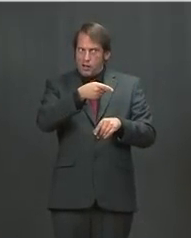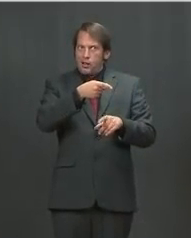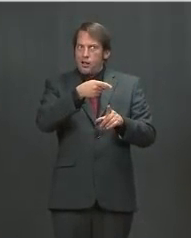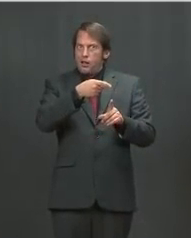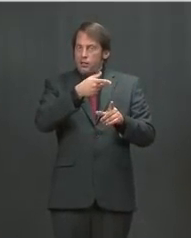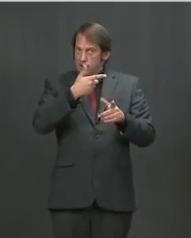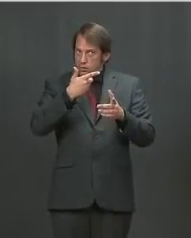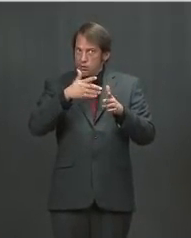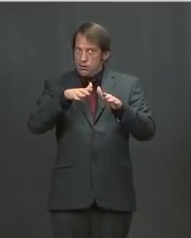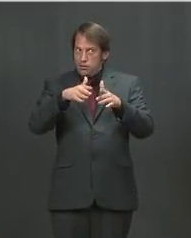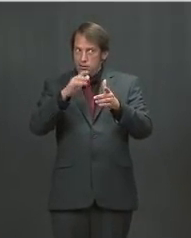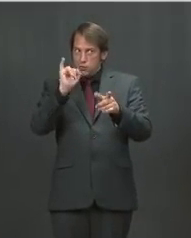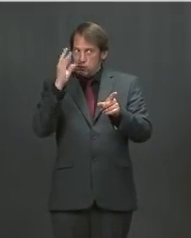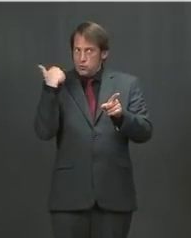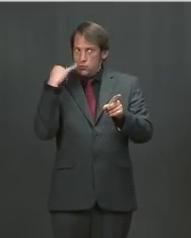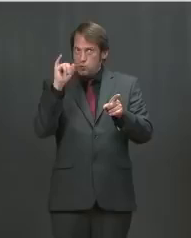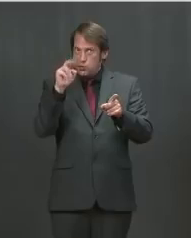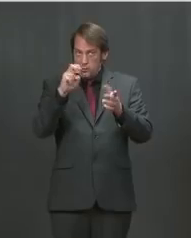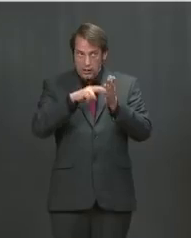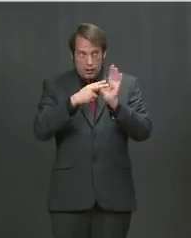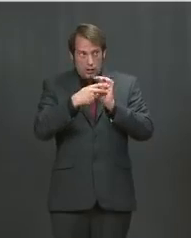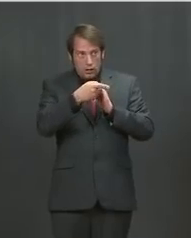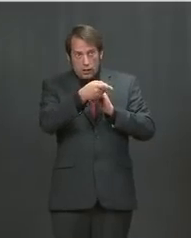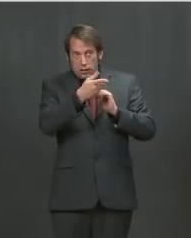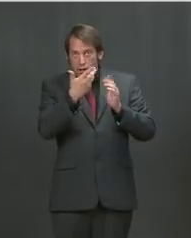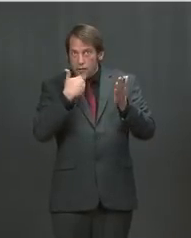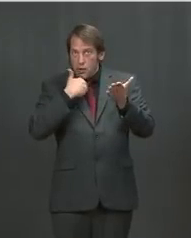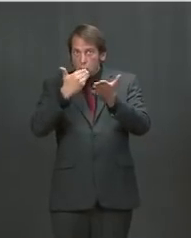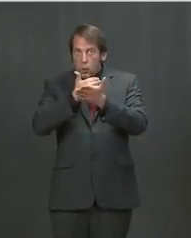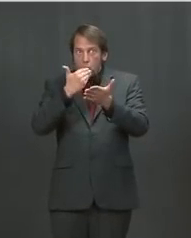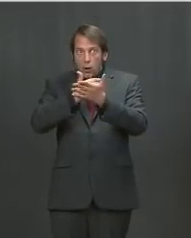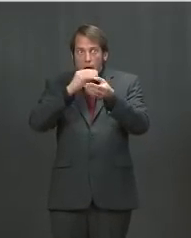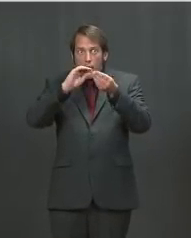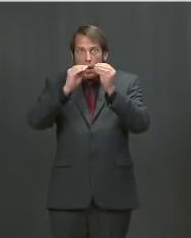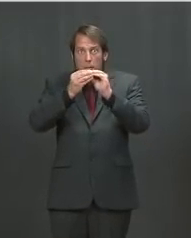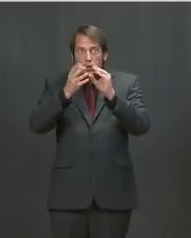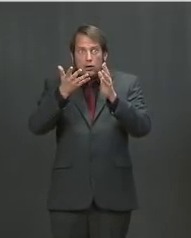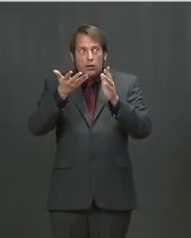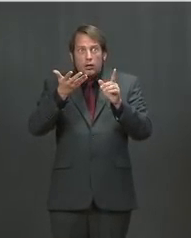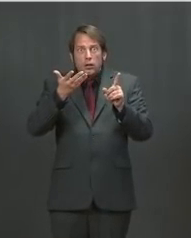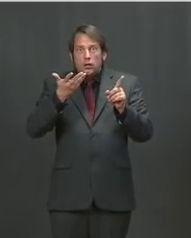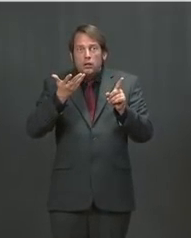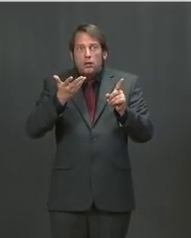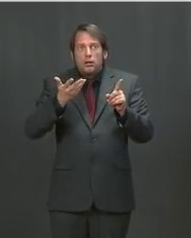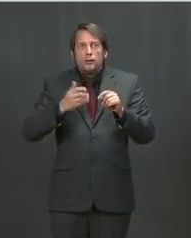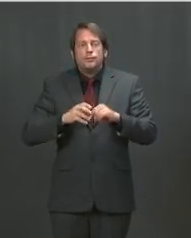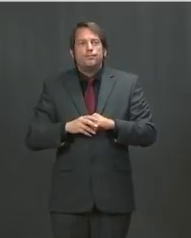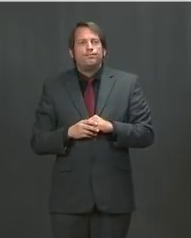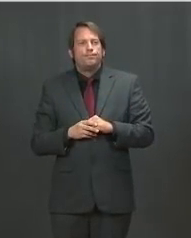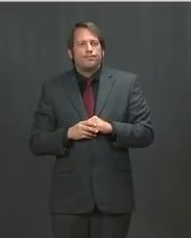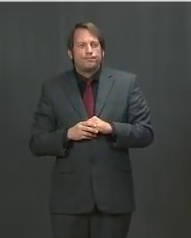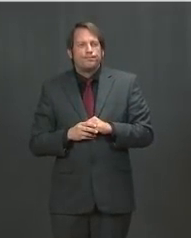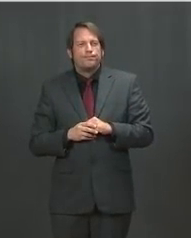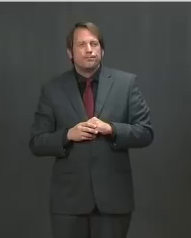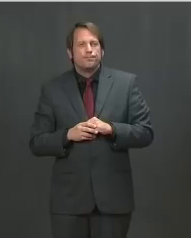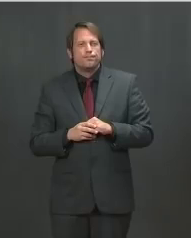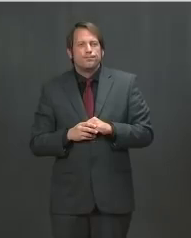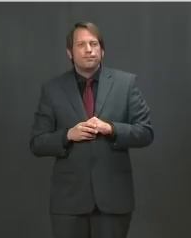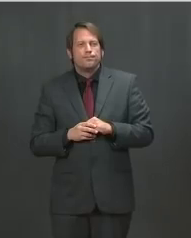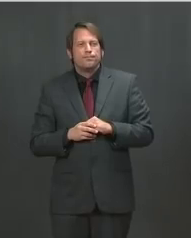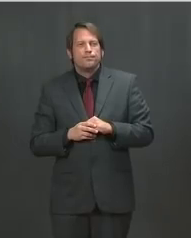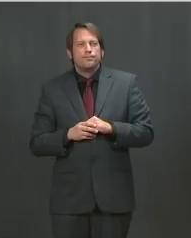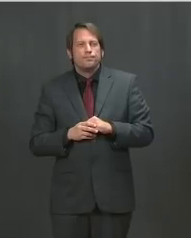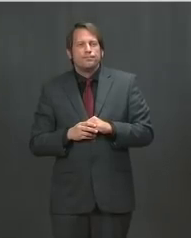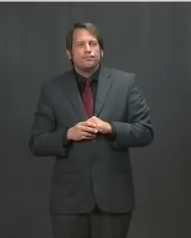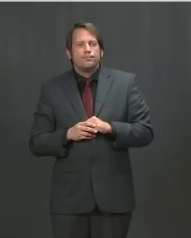to include vaccinations on what the new threshold might be for reopening broadly. Well, why